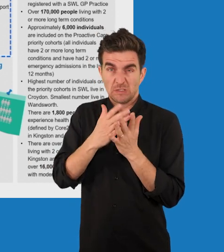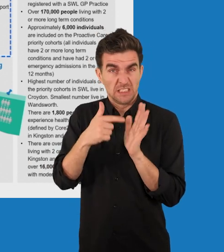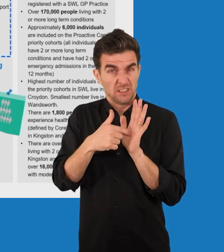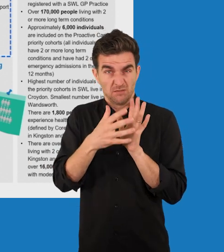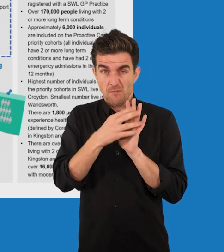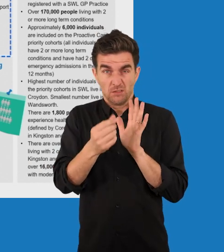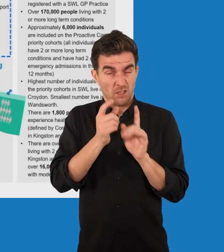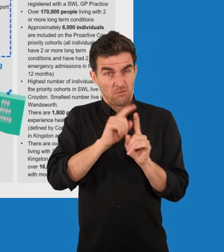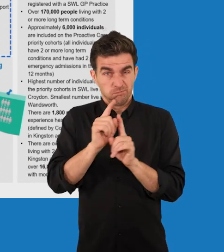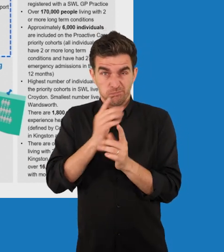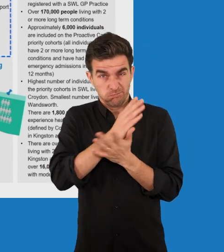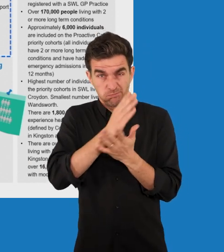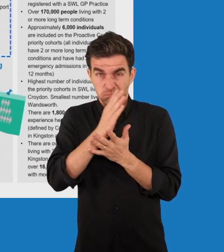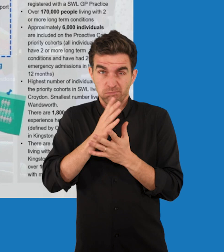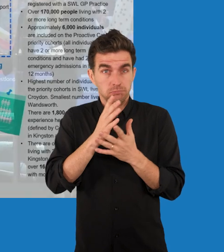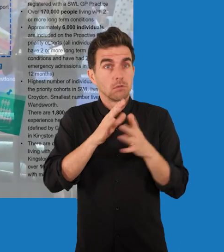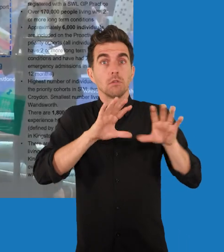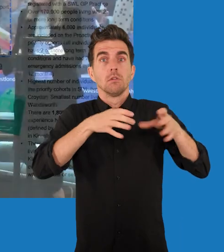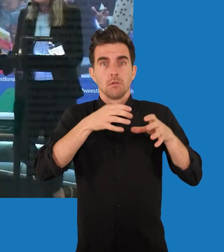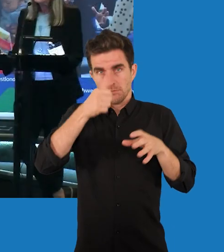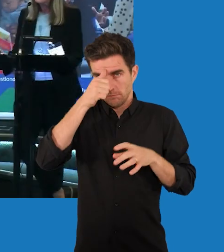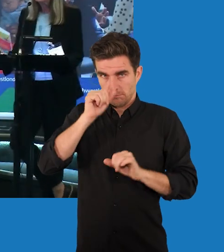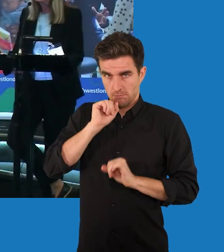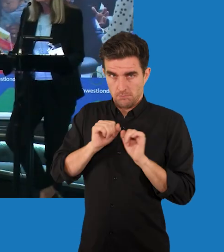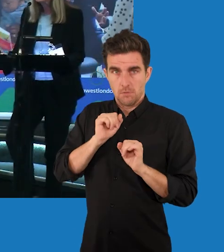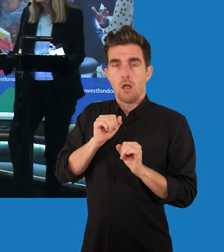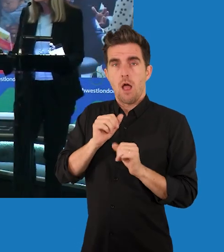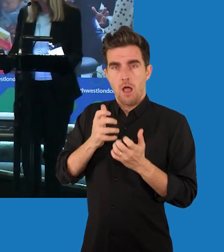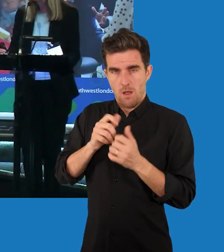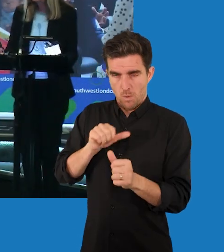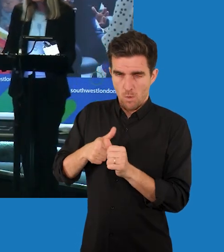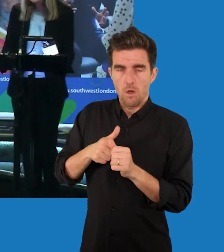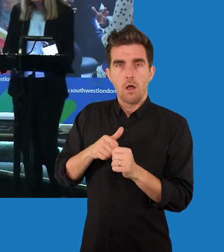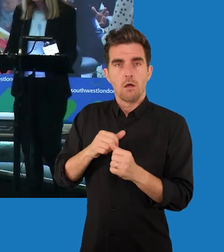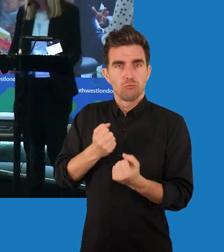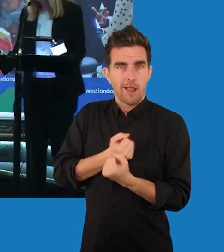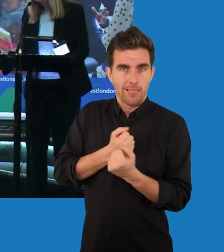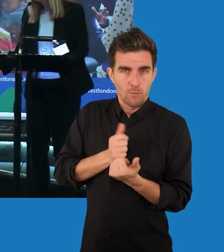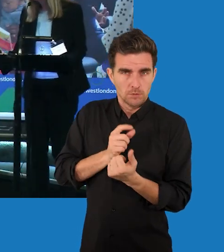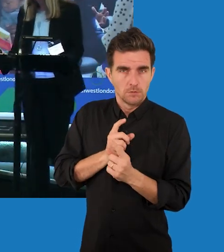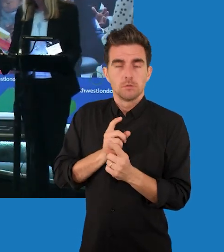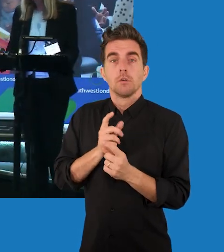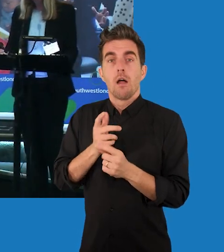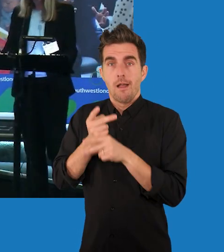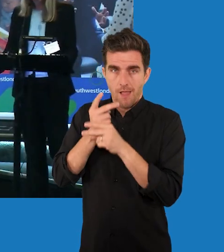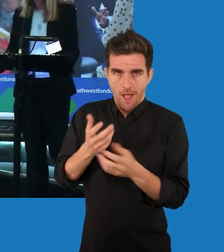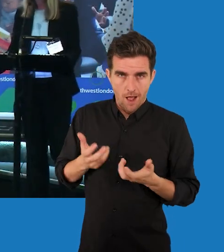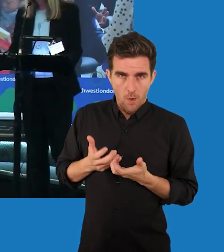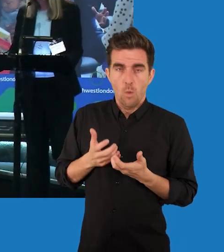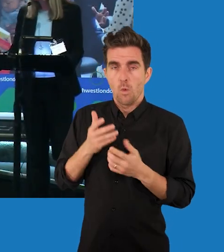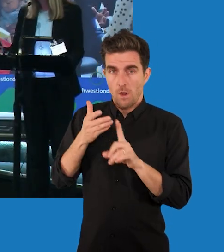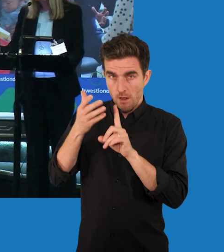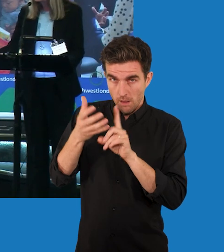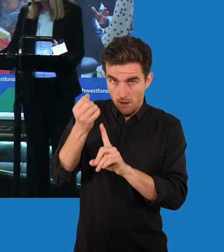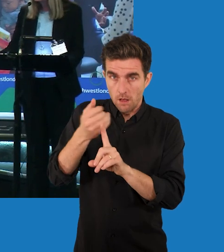which is a multidisciplinary team model where we work on a strengths-based approach, where there is care planning